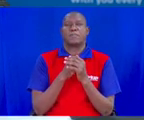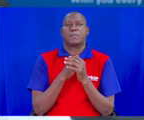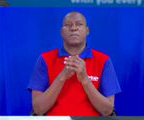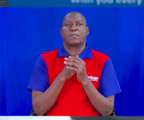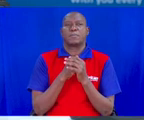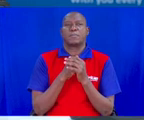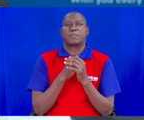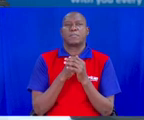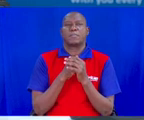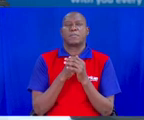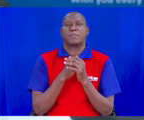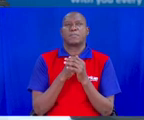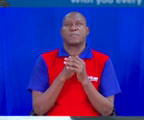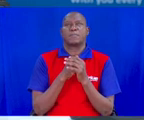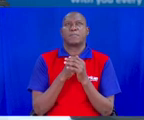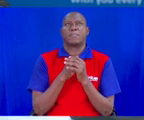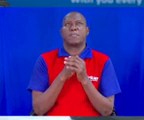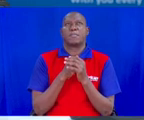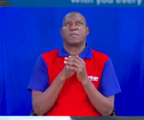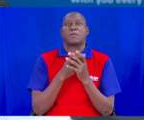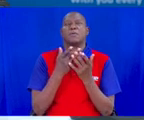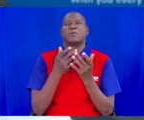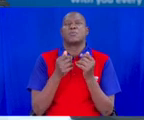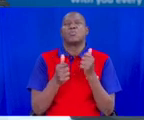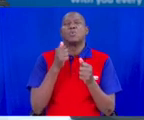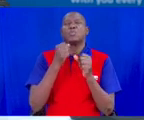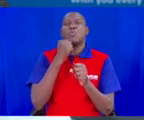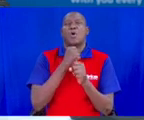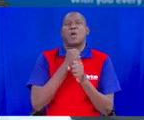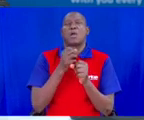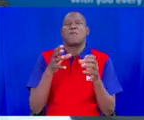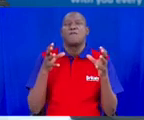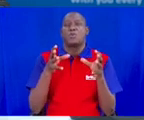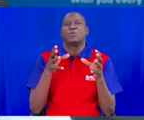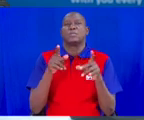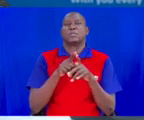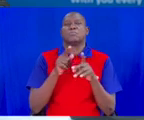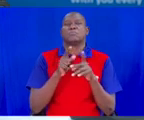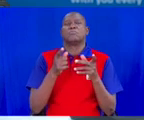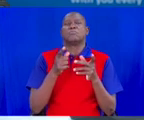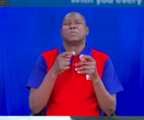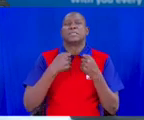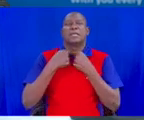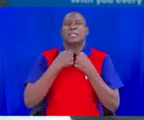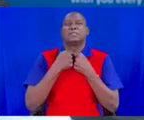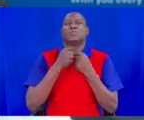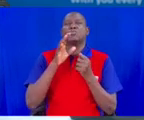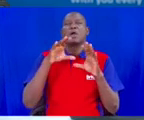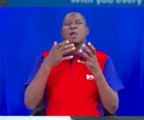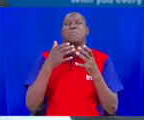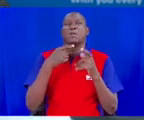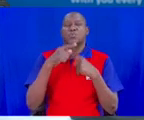are continuing to function, and what workforce and community challenges does your company continue to face? Thank